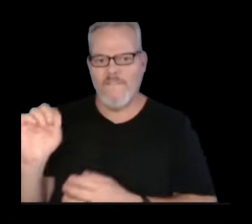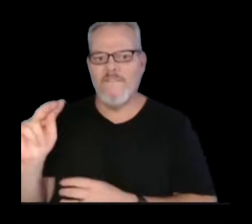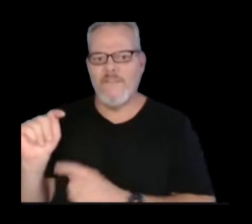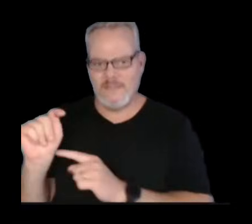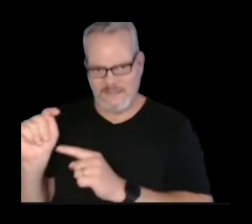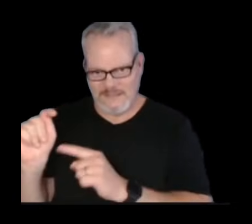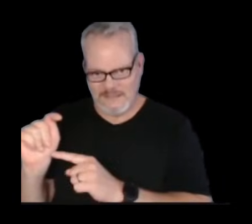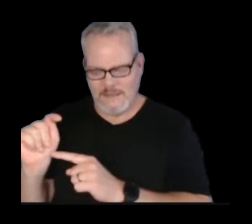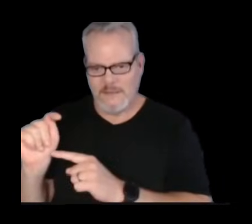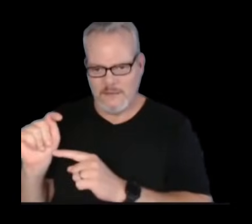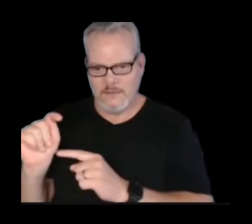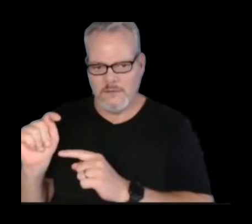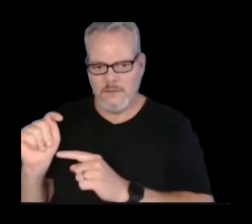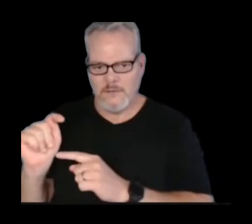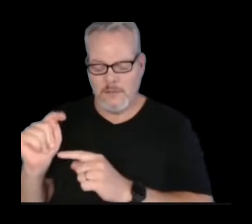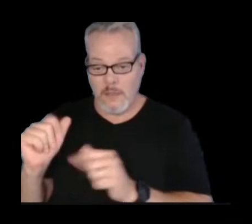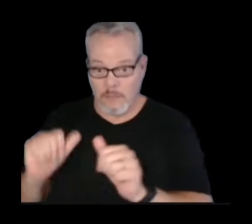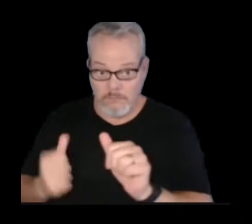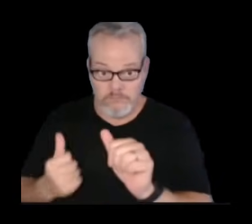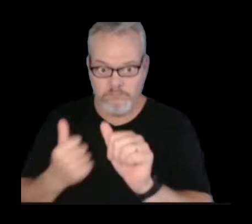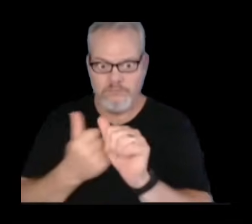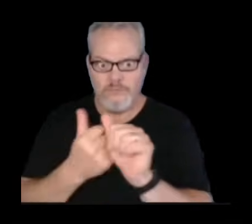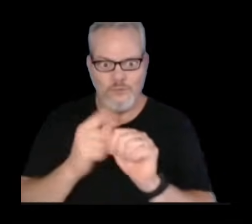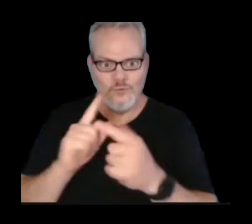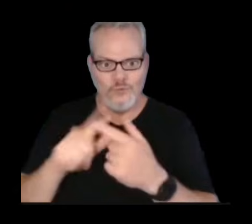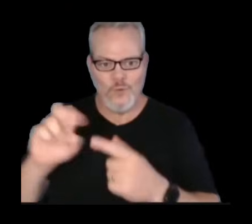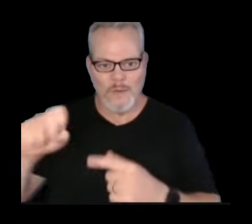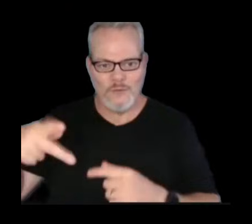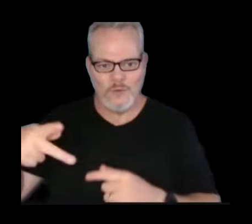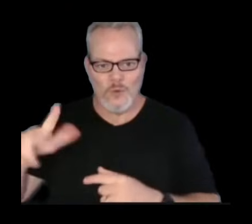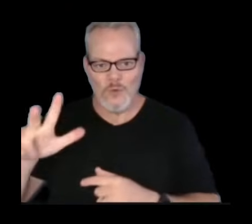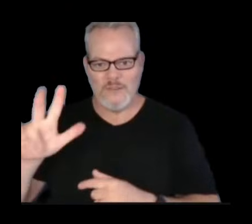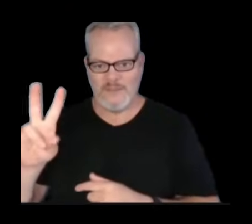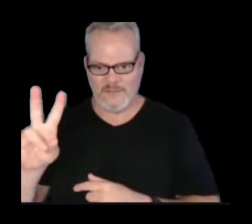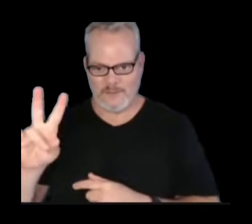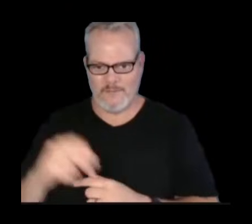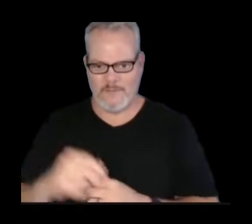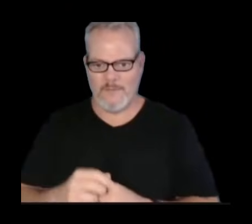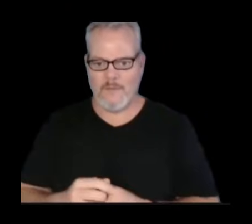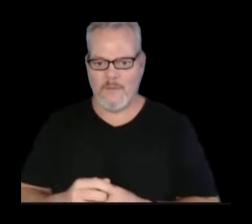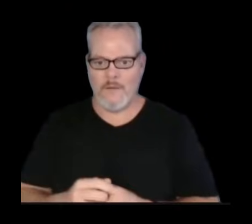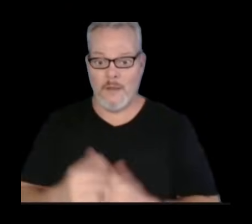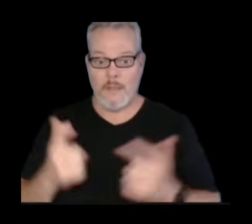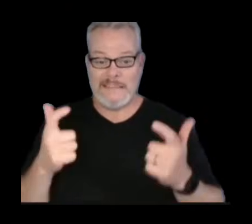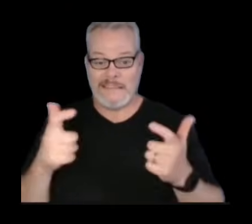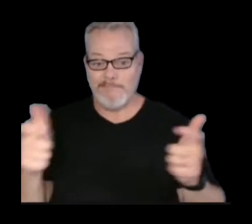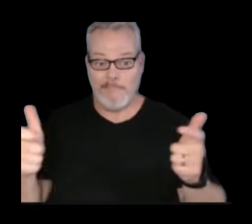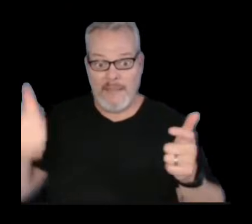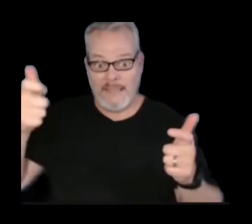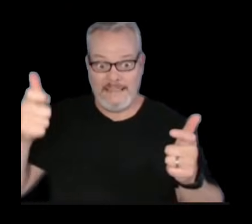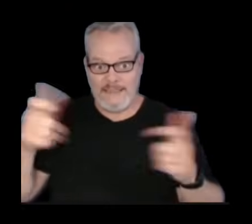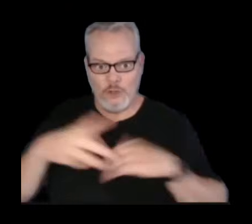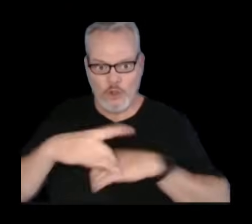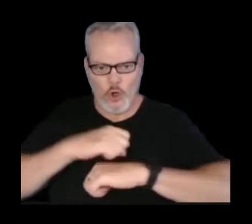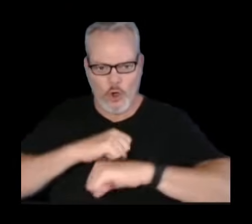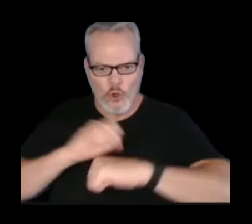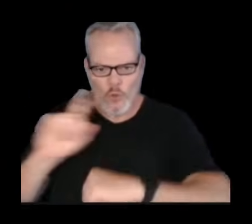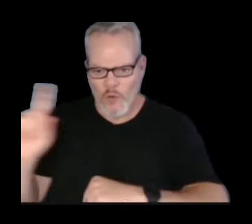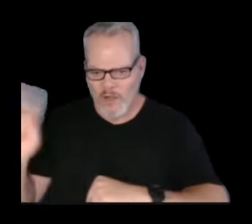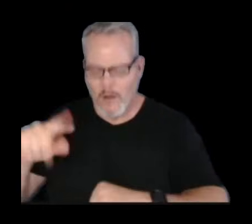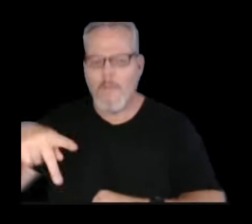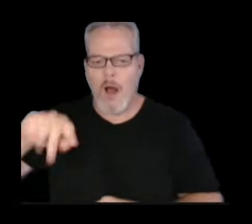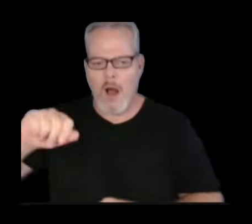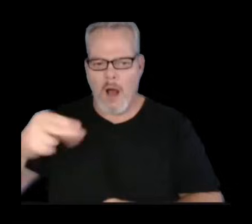leading up to or following our episode 37 as well. That complements our largest earthquakes this past week, which have been down in the Pahala